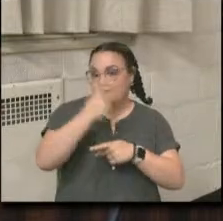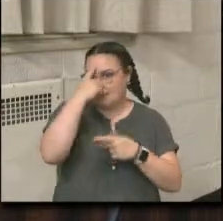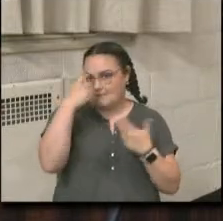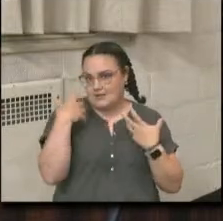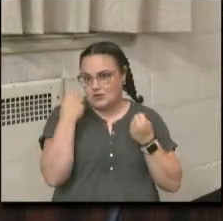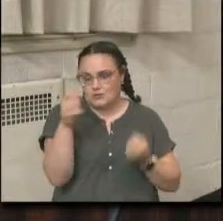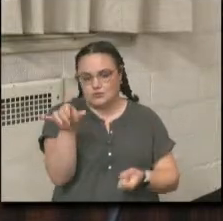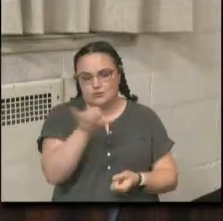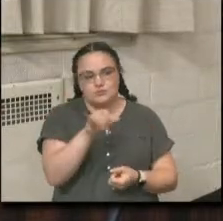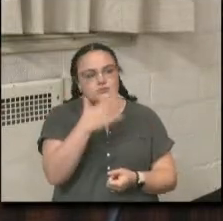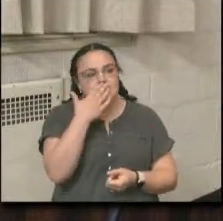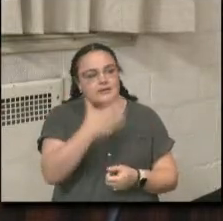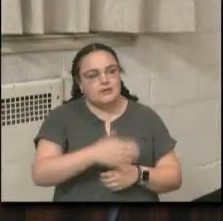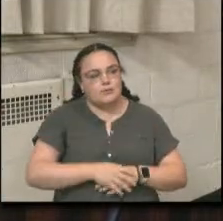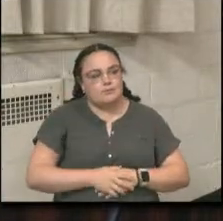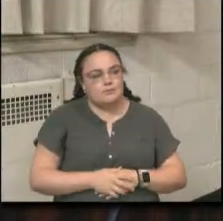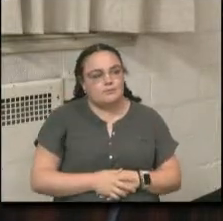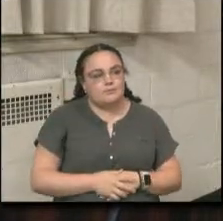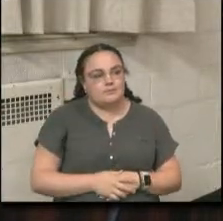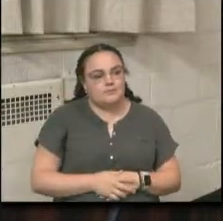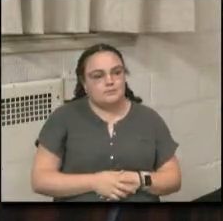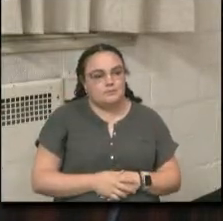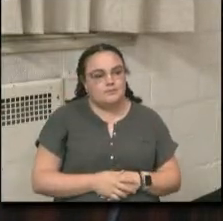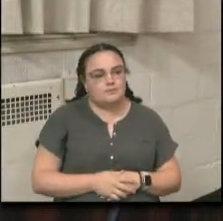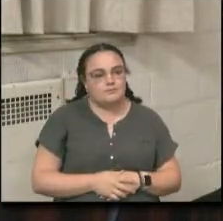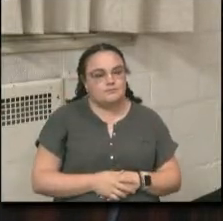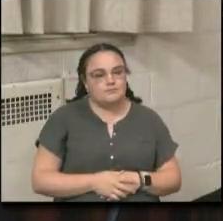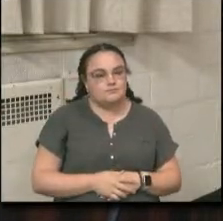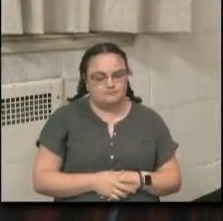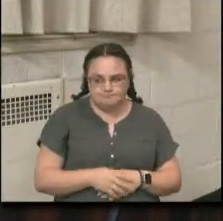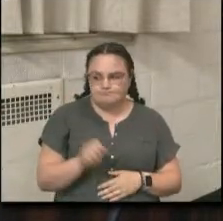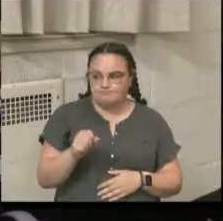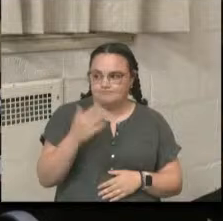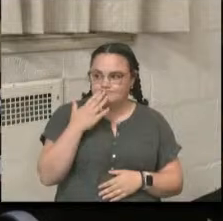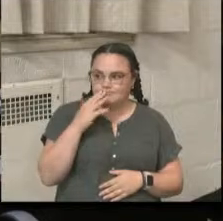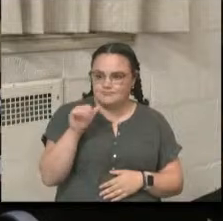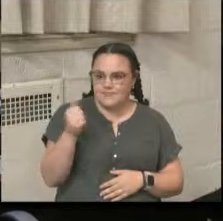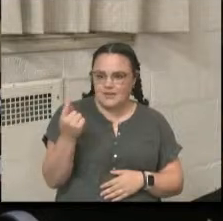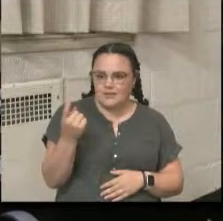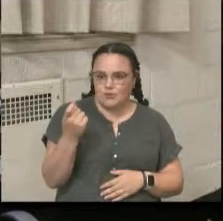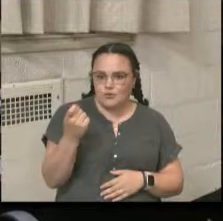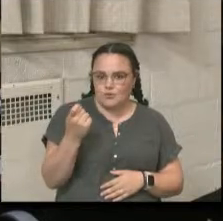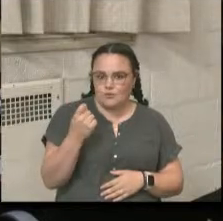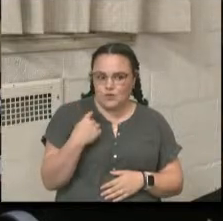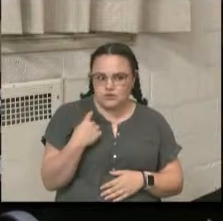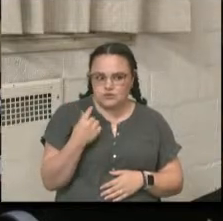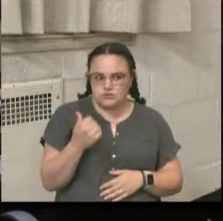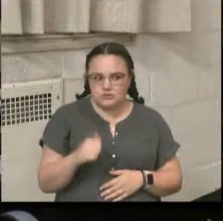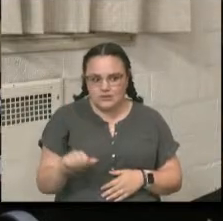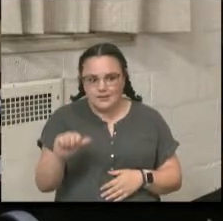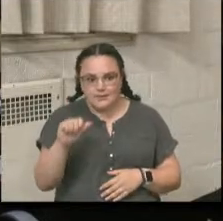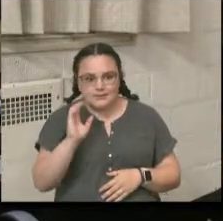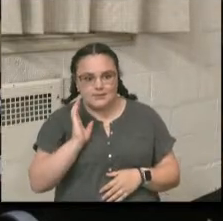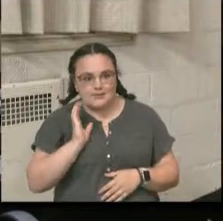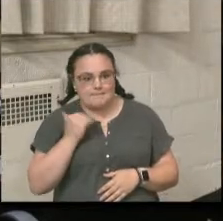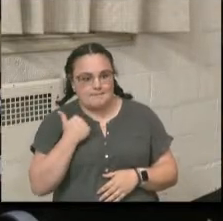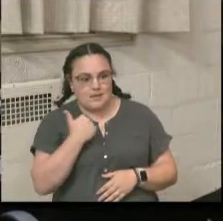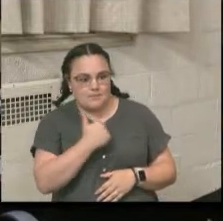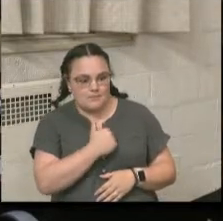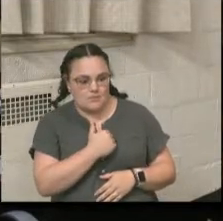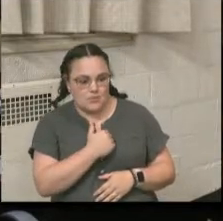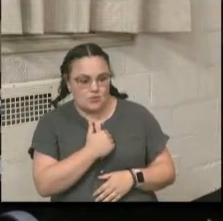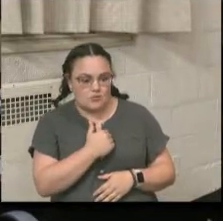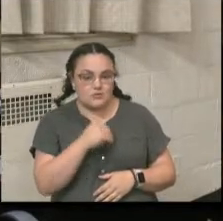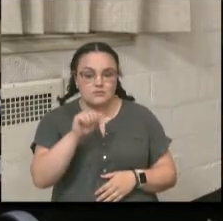health. Thank you so much. Thank you. Any other questions from any board member?